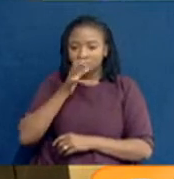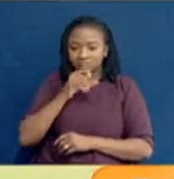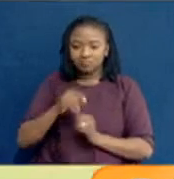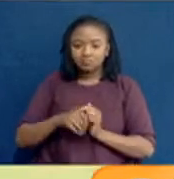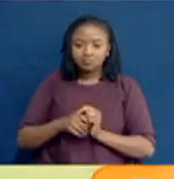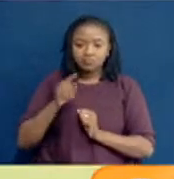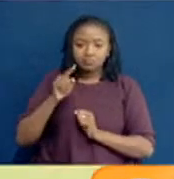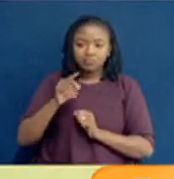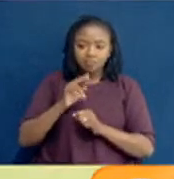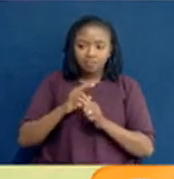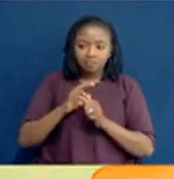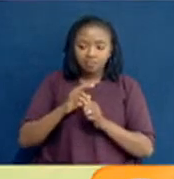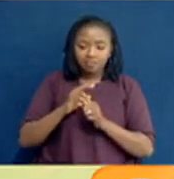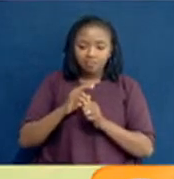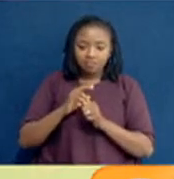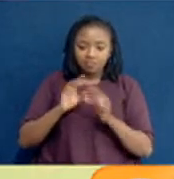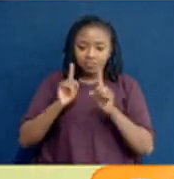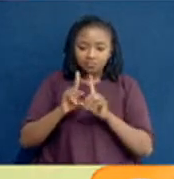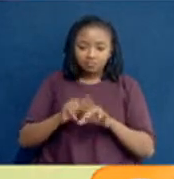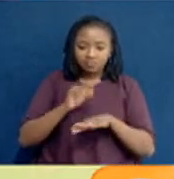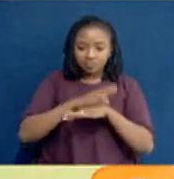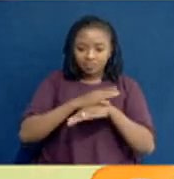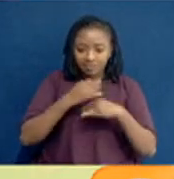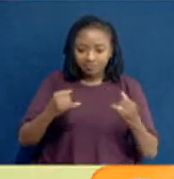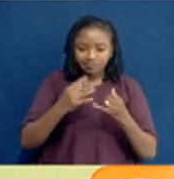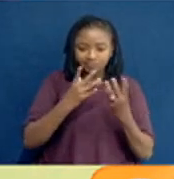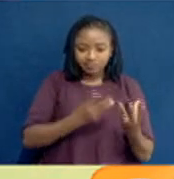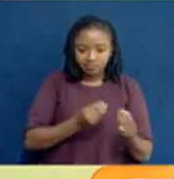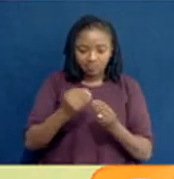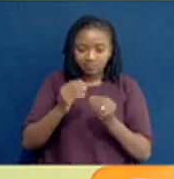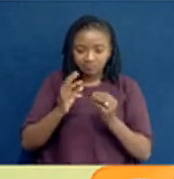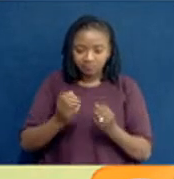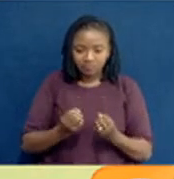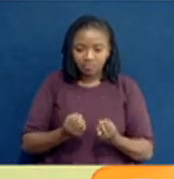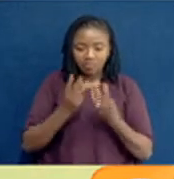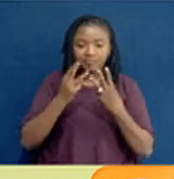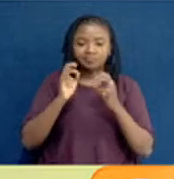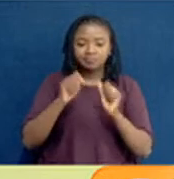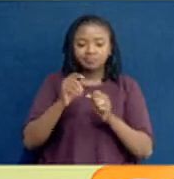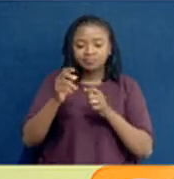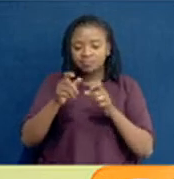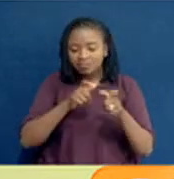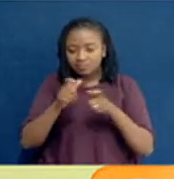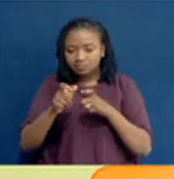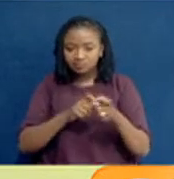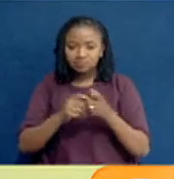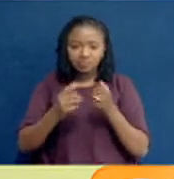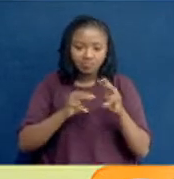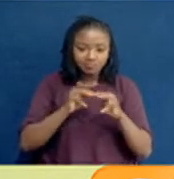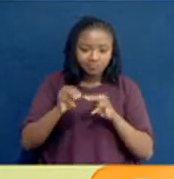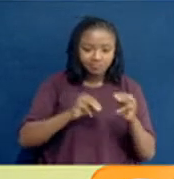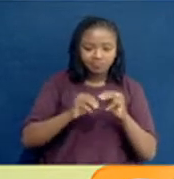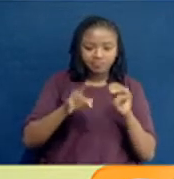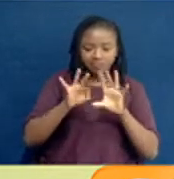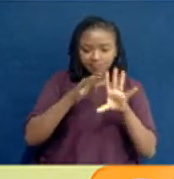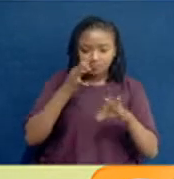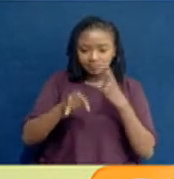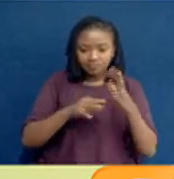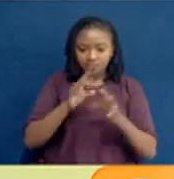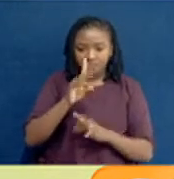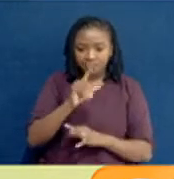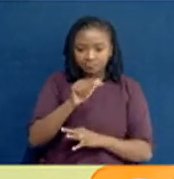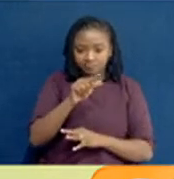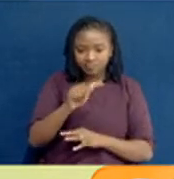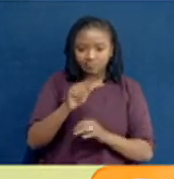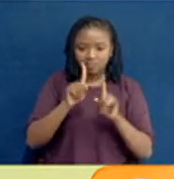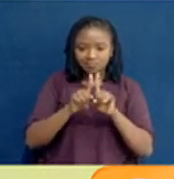meters, as well as an online software that can be able to monitor, manage, analyze the data from the meters and provide